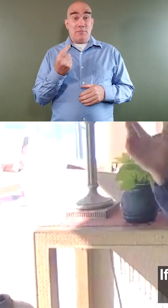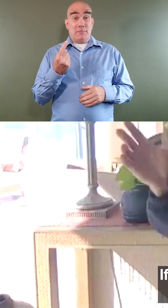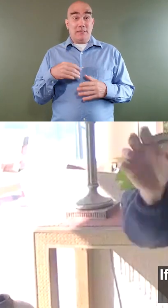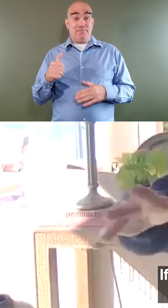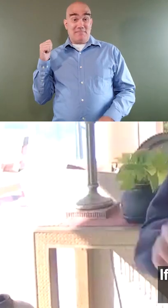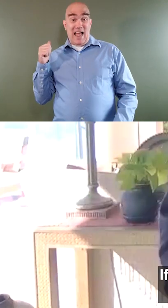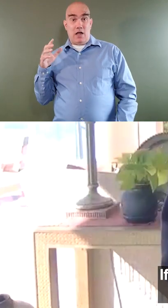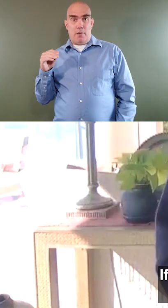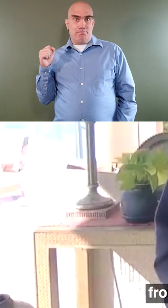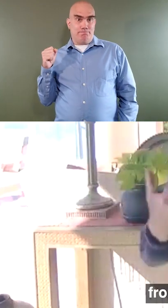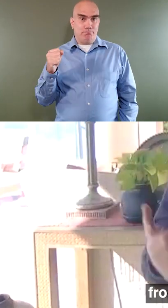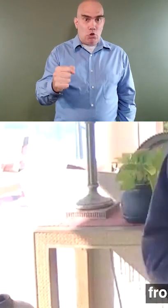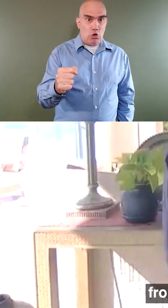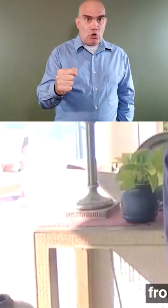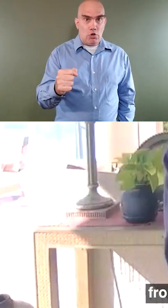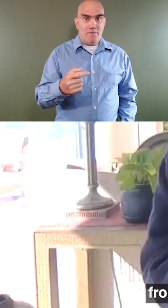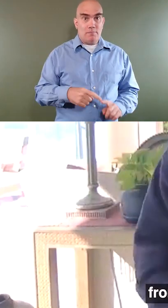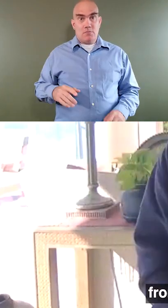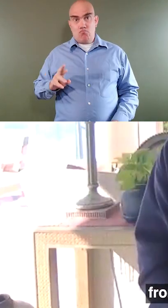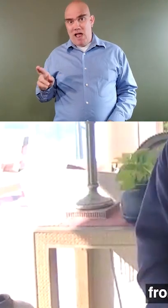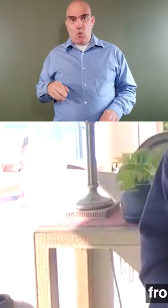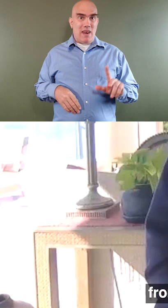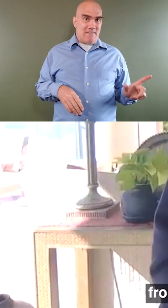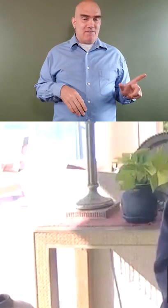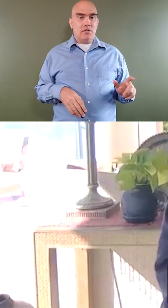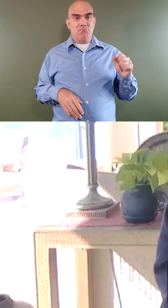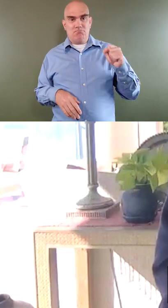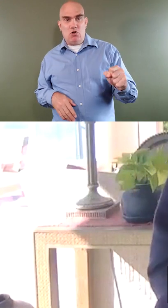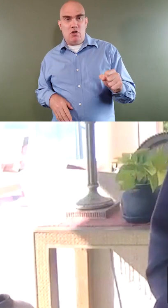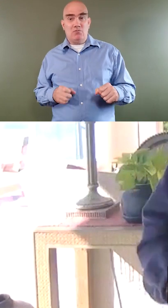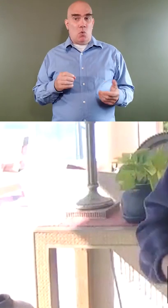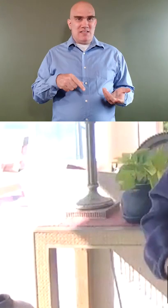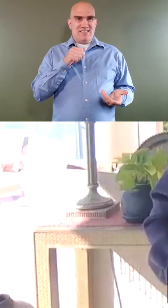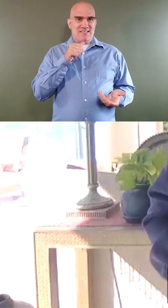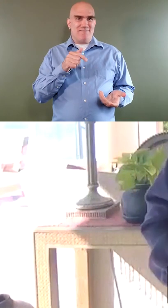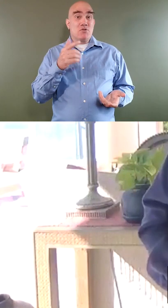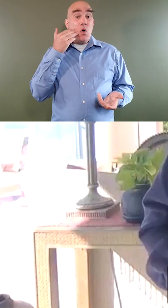in the back and pull it forward from the right side or the left side. And so this isn't,